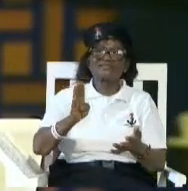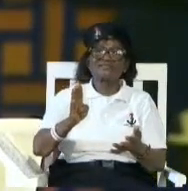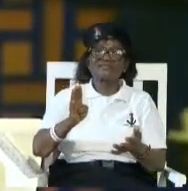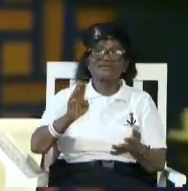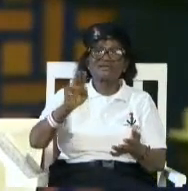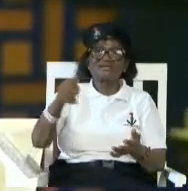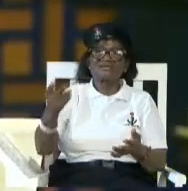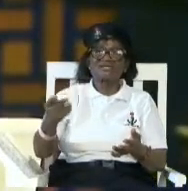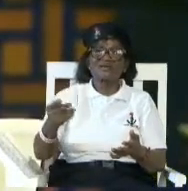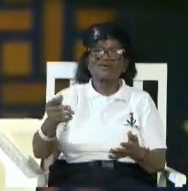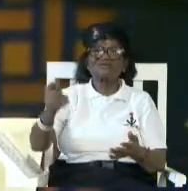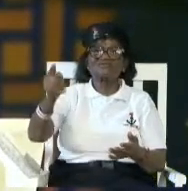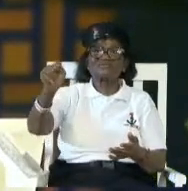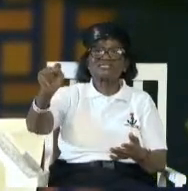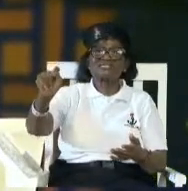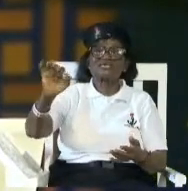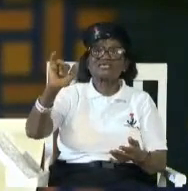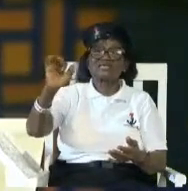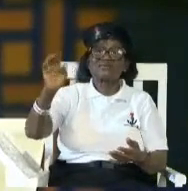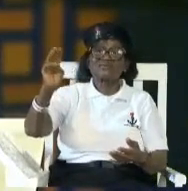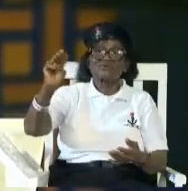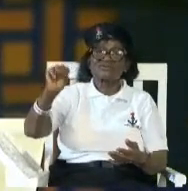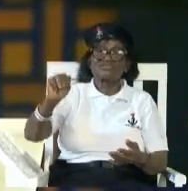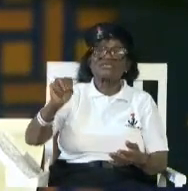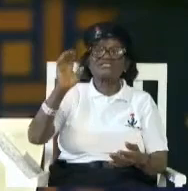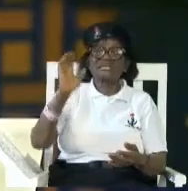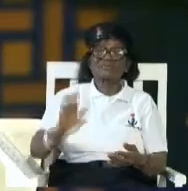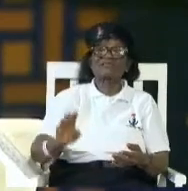2 Timothy chapter 2,